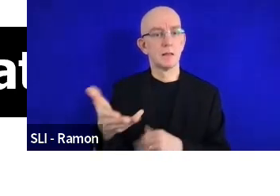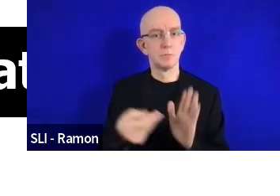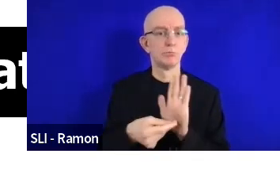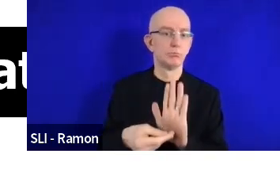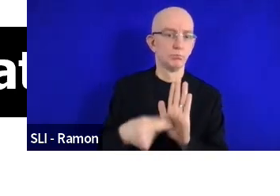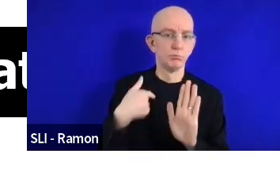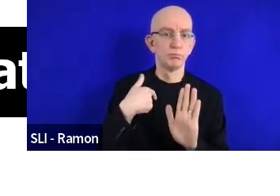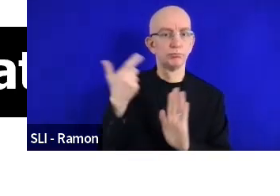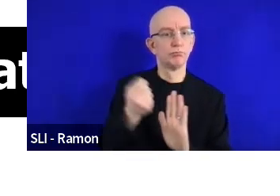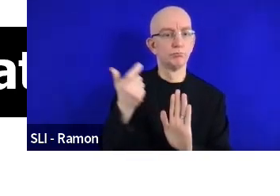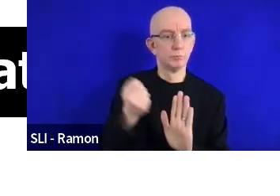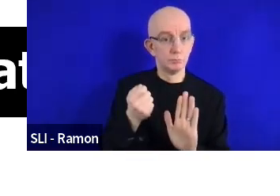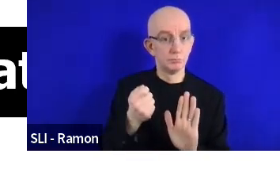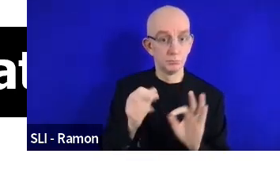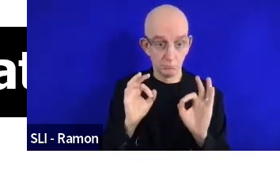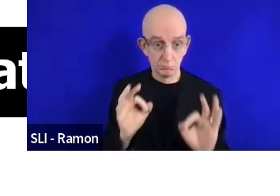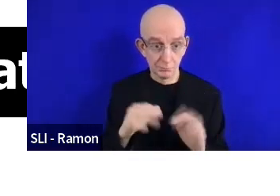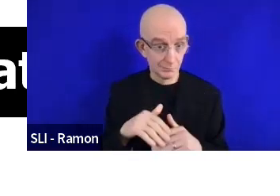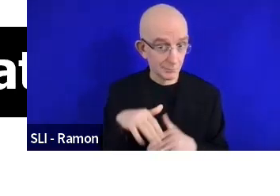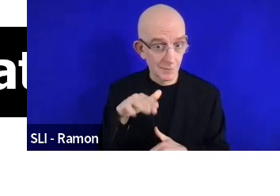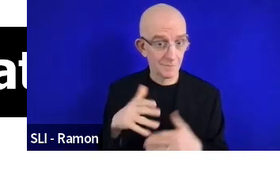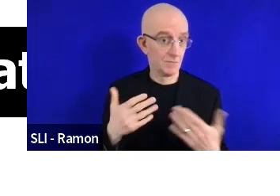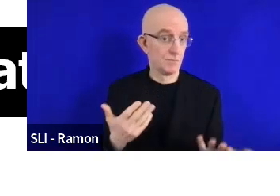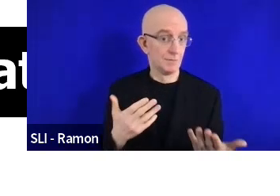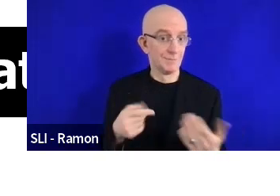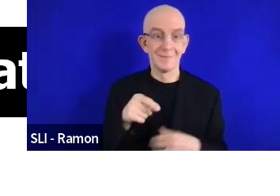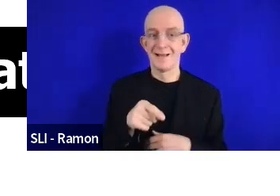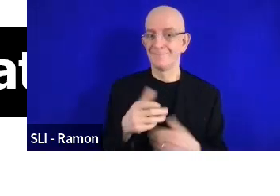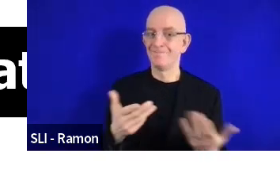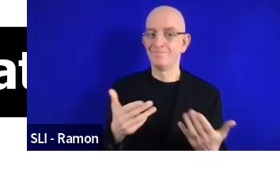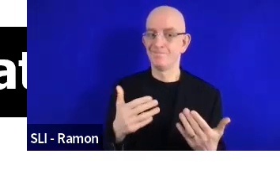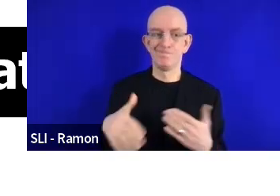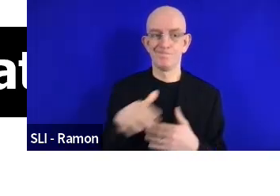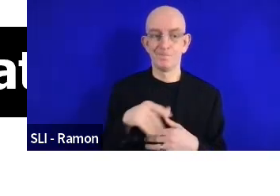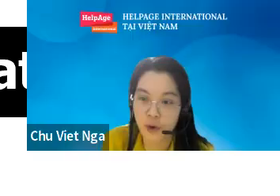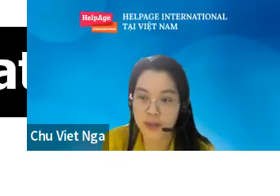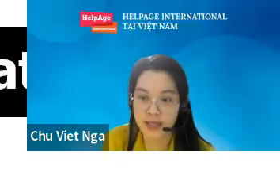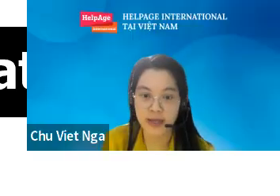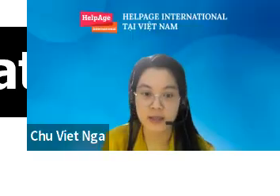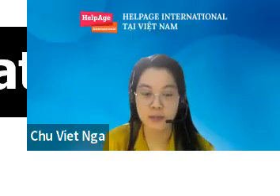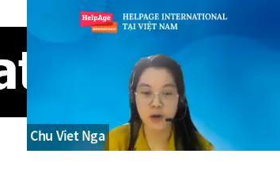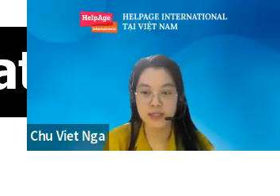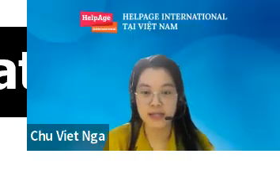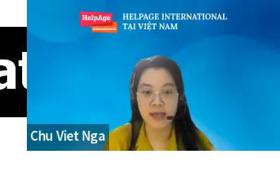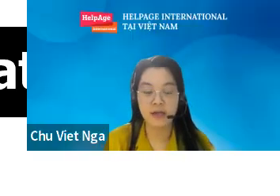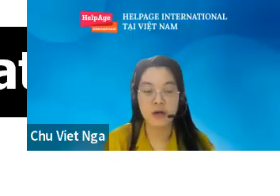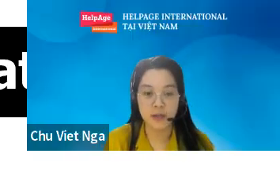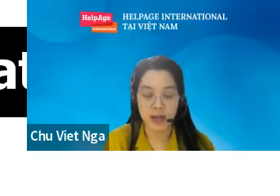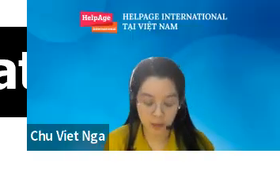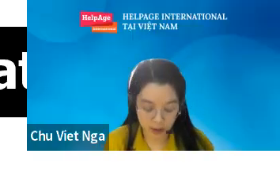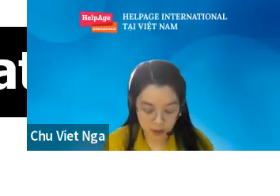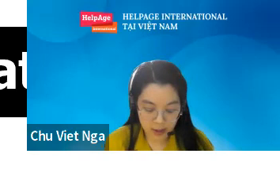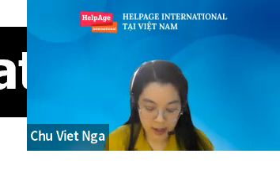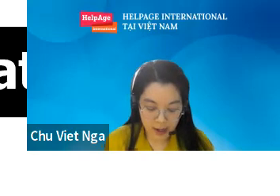only 24 to 72% of poverty line in rural area and 18 to 54% of poverty line in